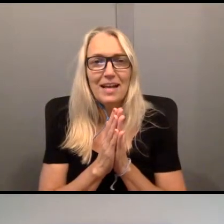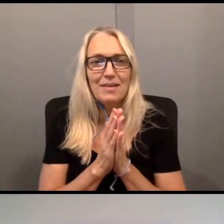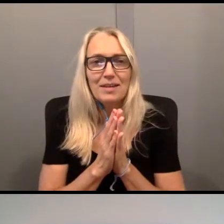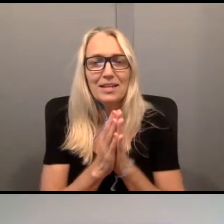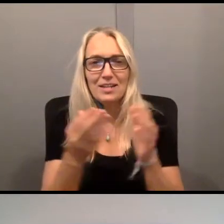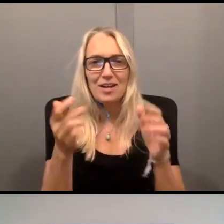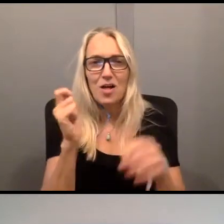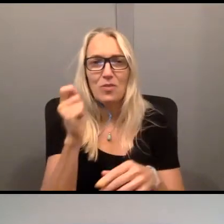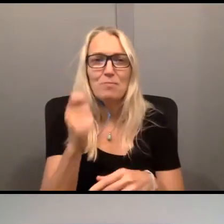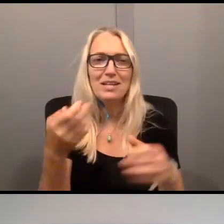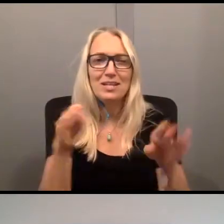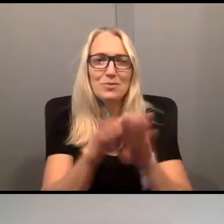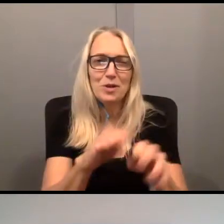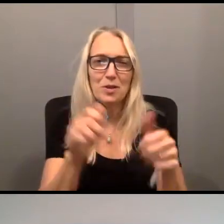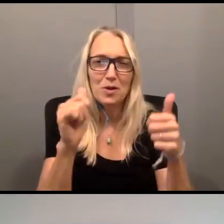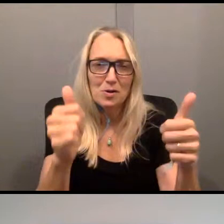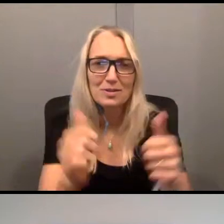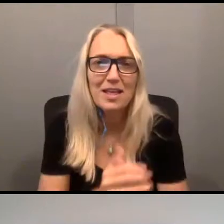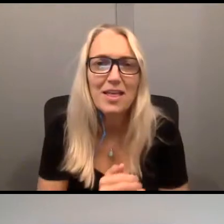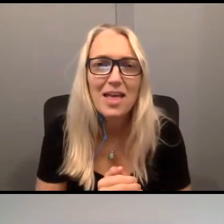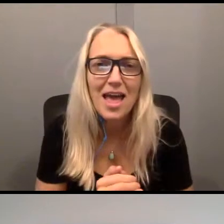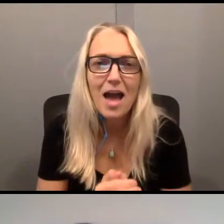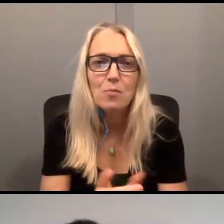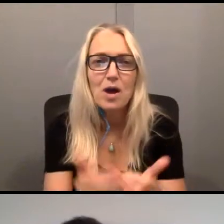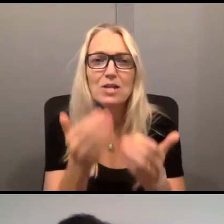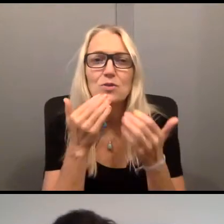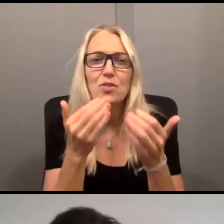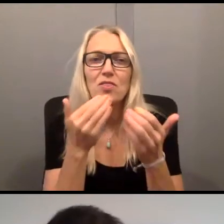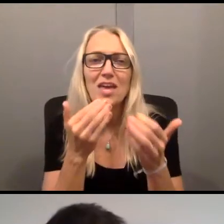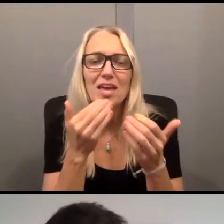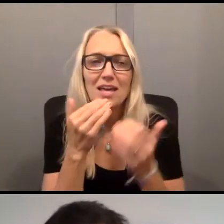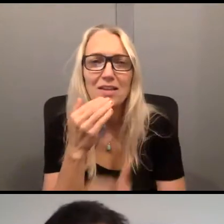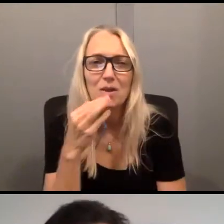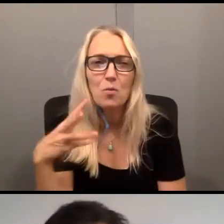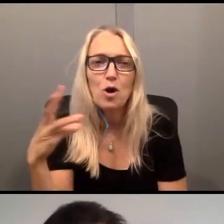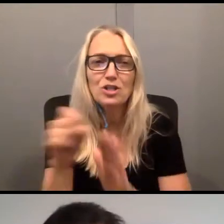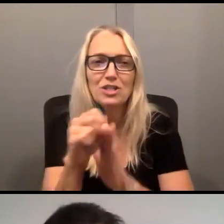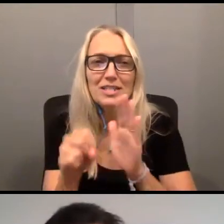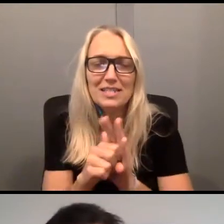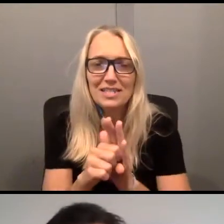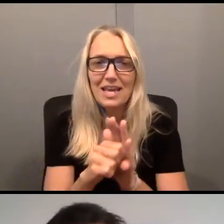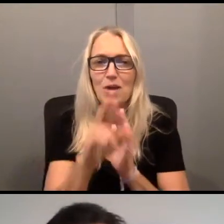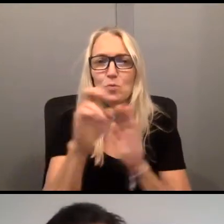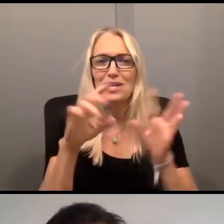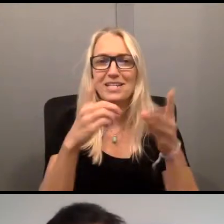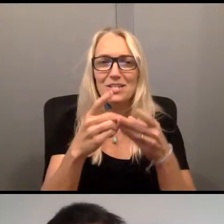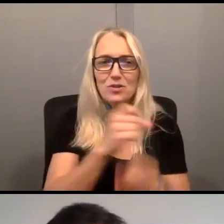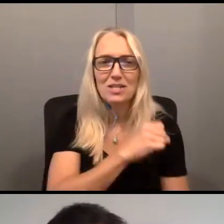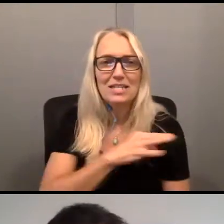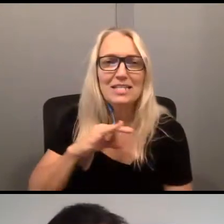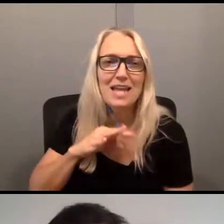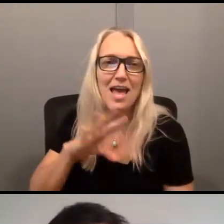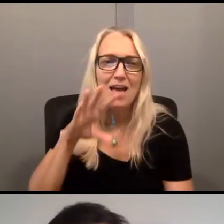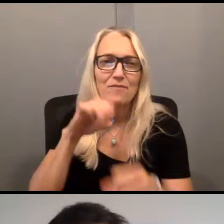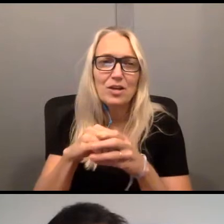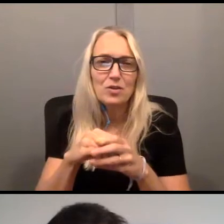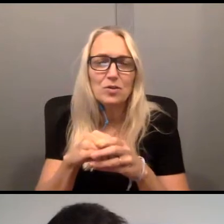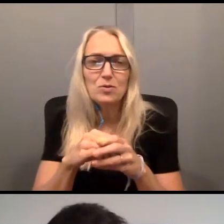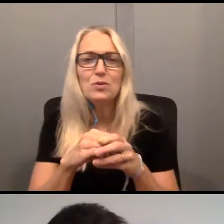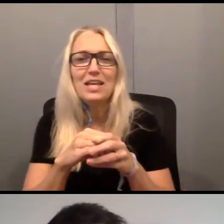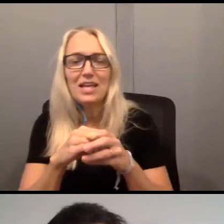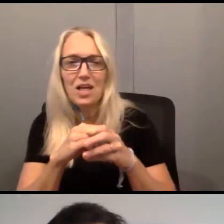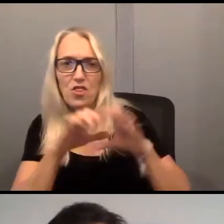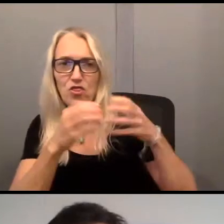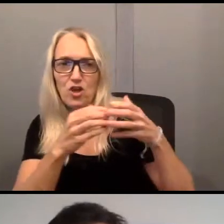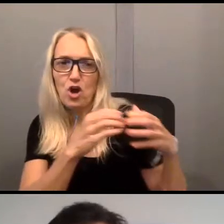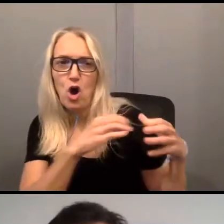meeting to a close. First, I'd like to thank our Washington State Redistricting Commission staff, including the caucus staff.